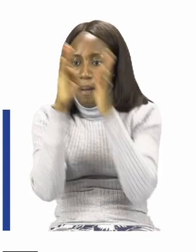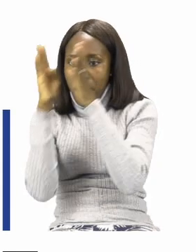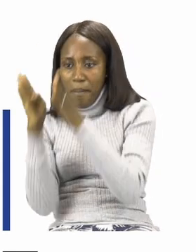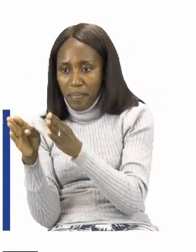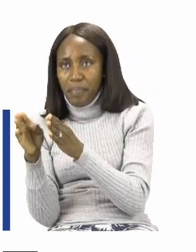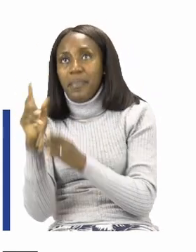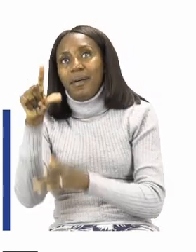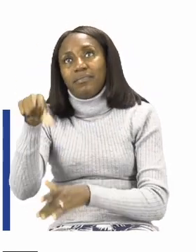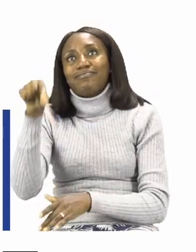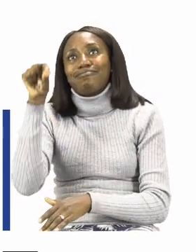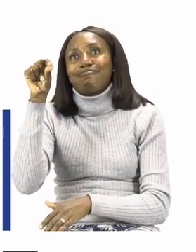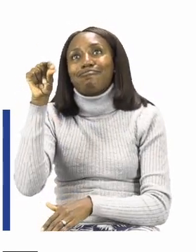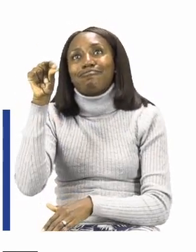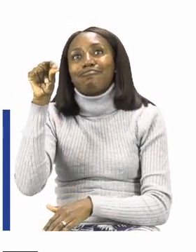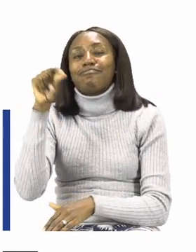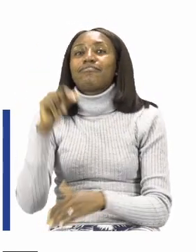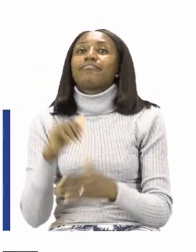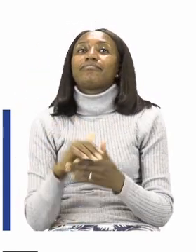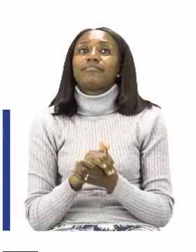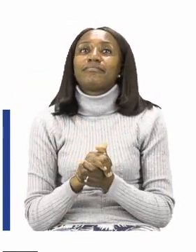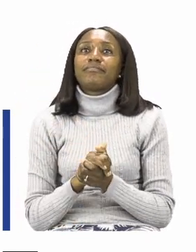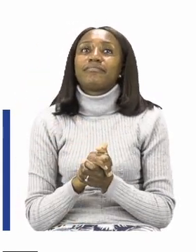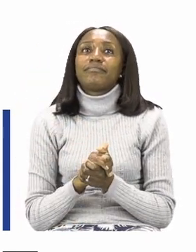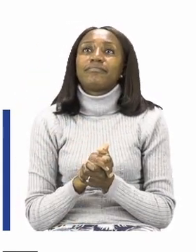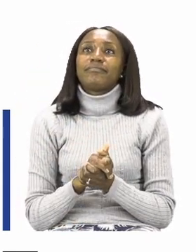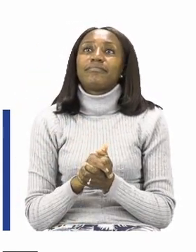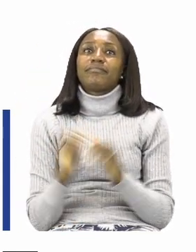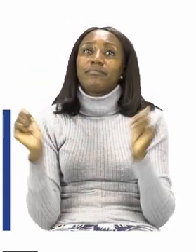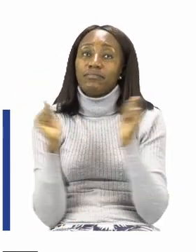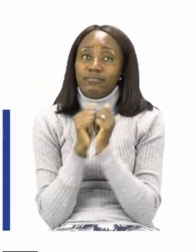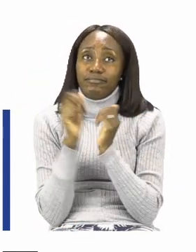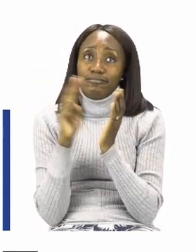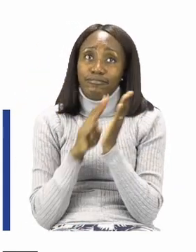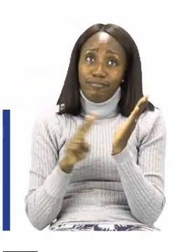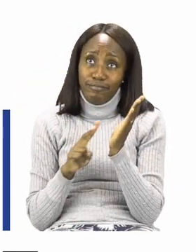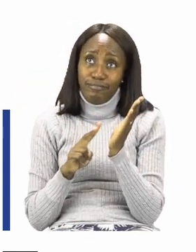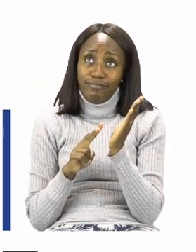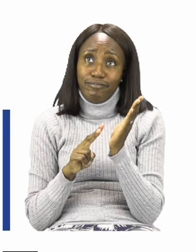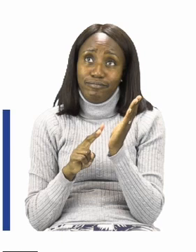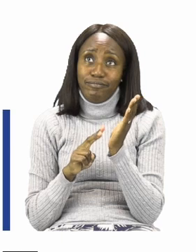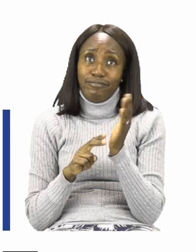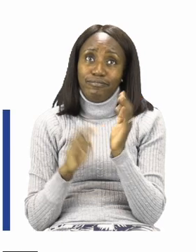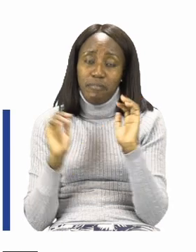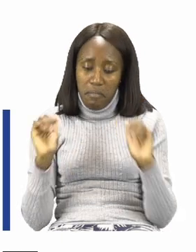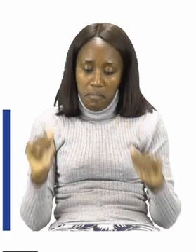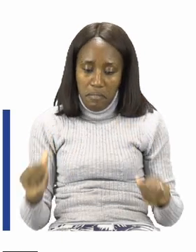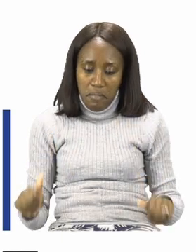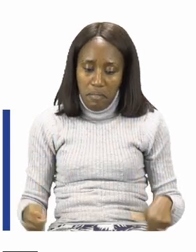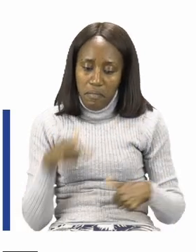the road. Let's quickly read the sentence again with both words